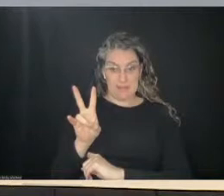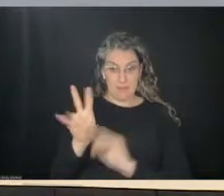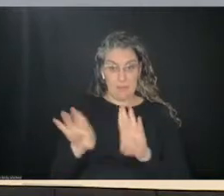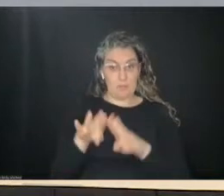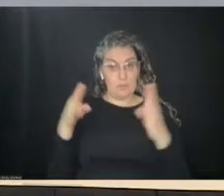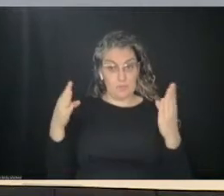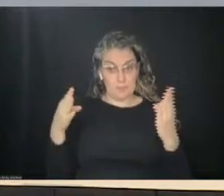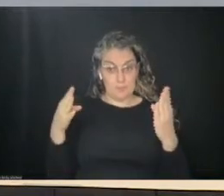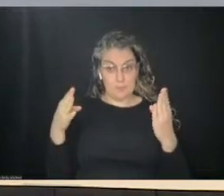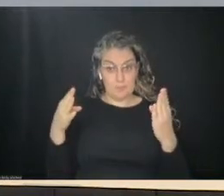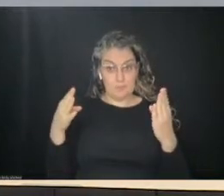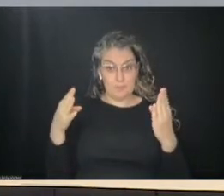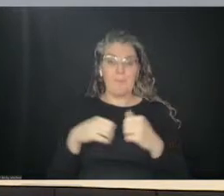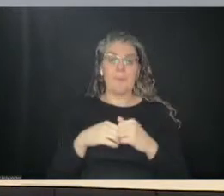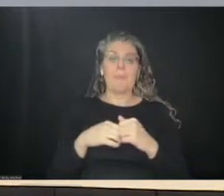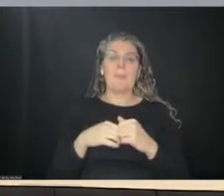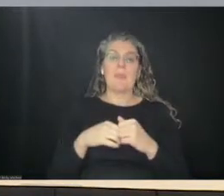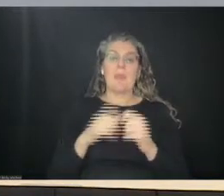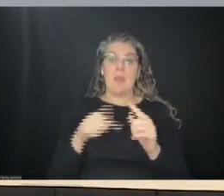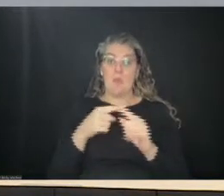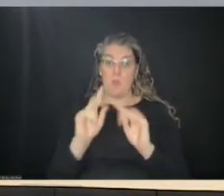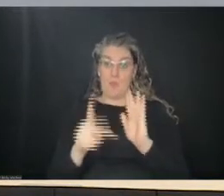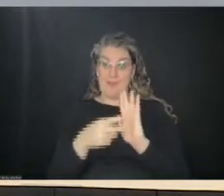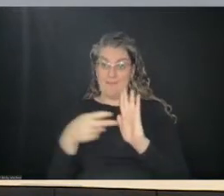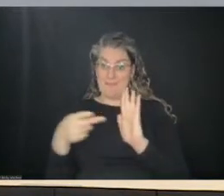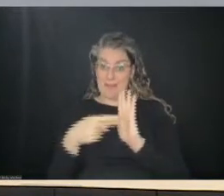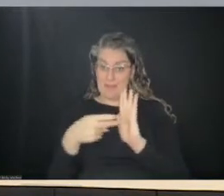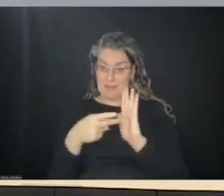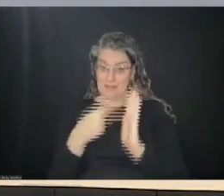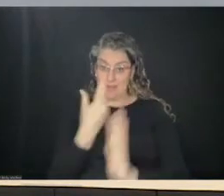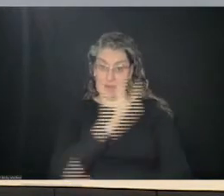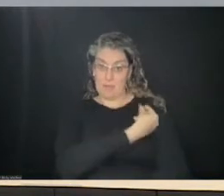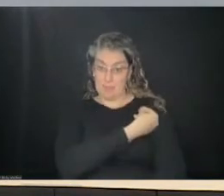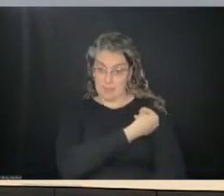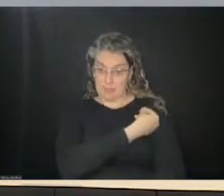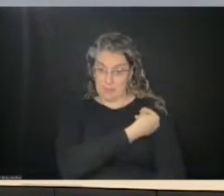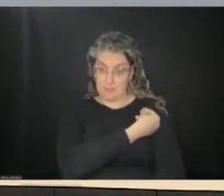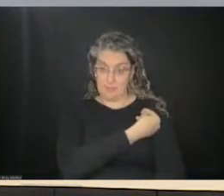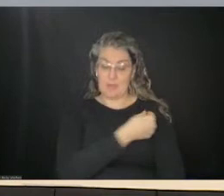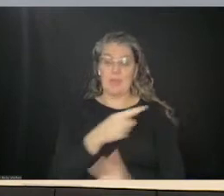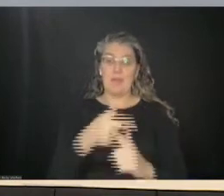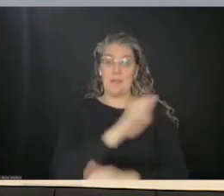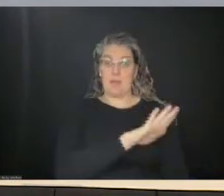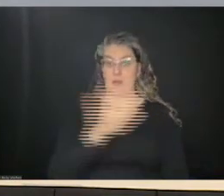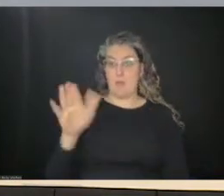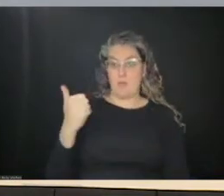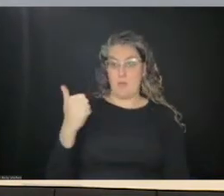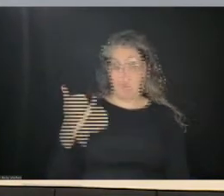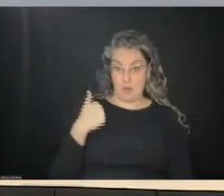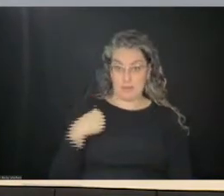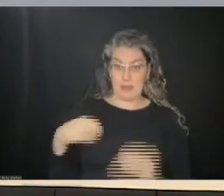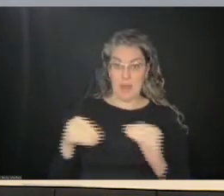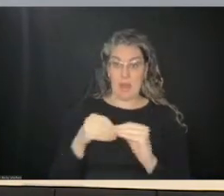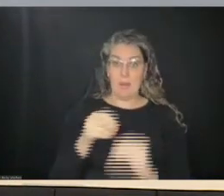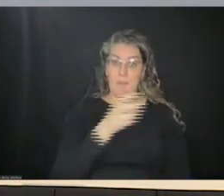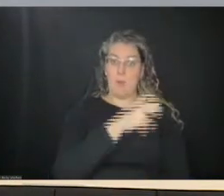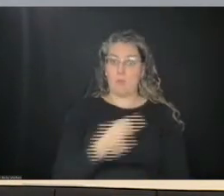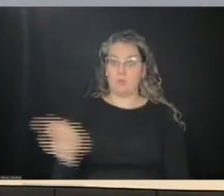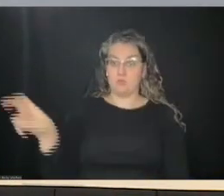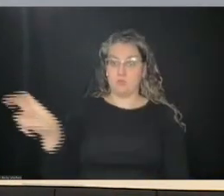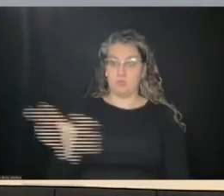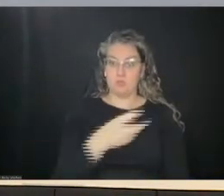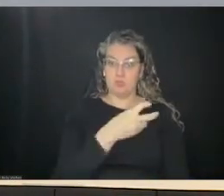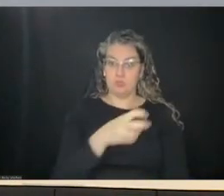vaccine, there would be increased travel within Canada, again, with travel streams. Some have asked